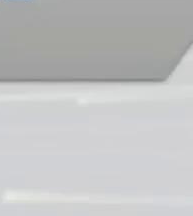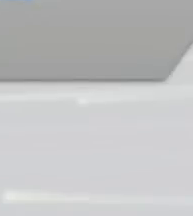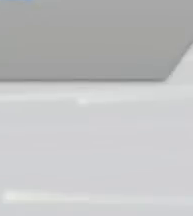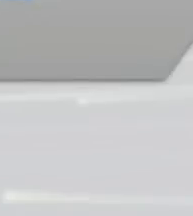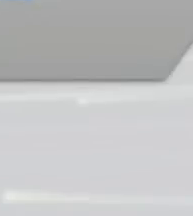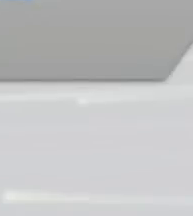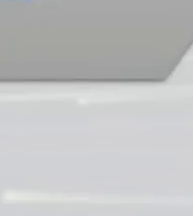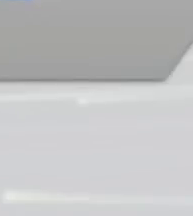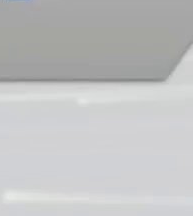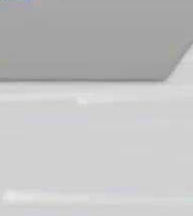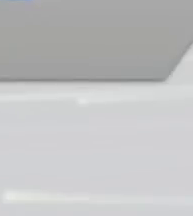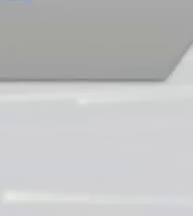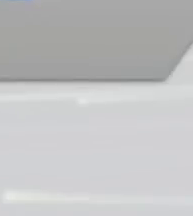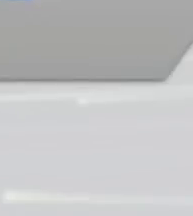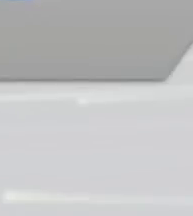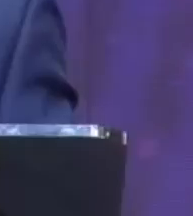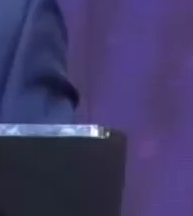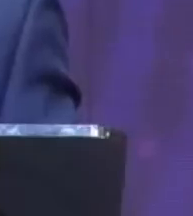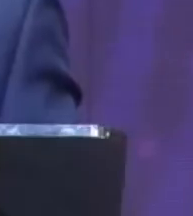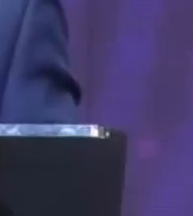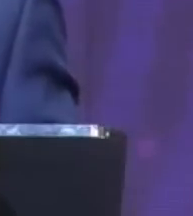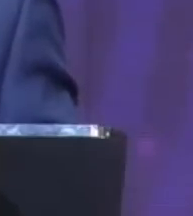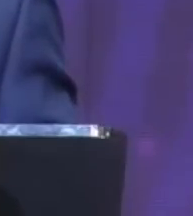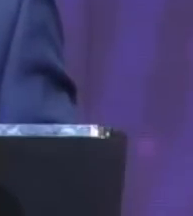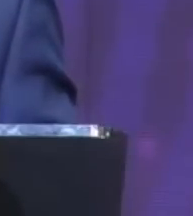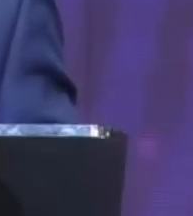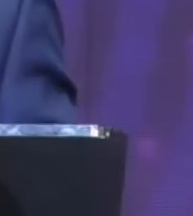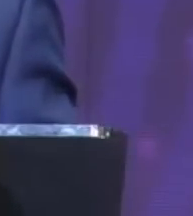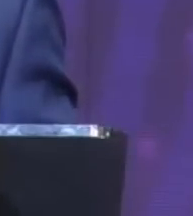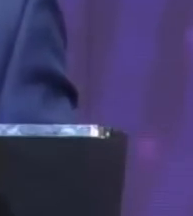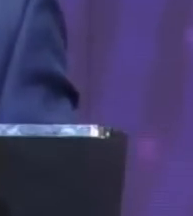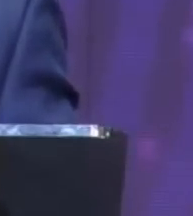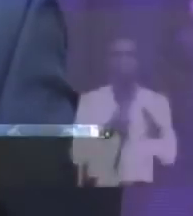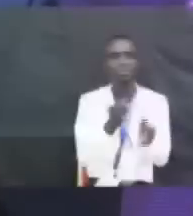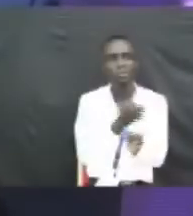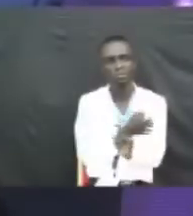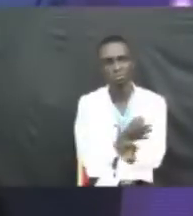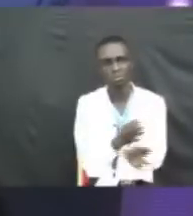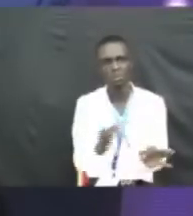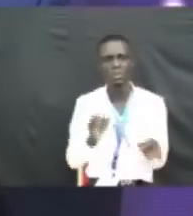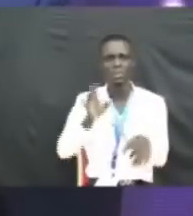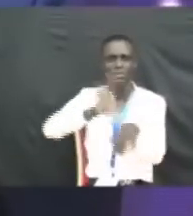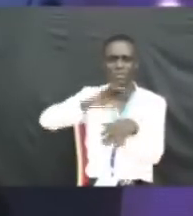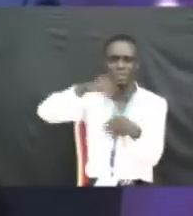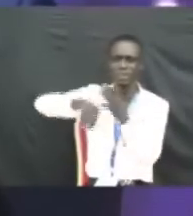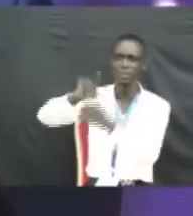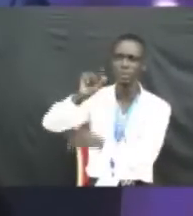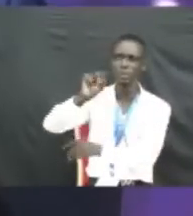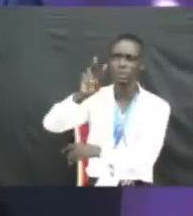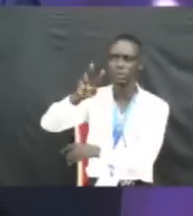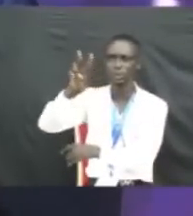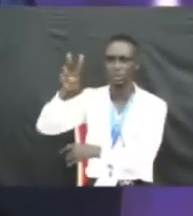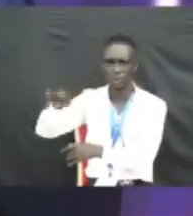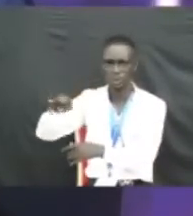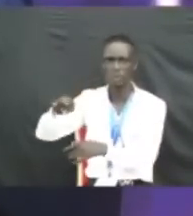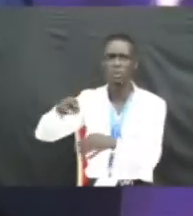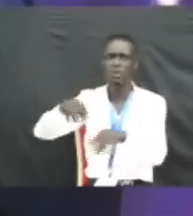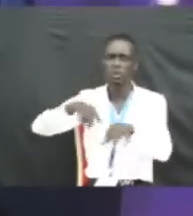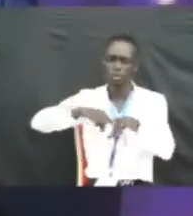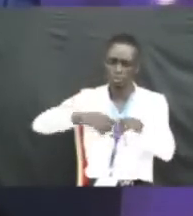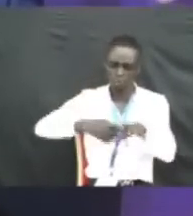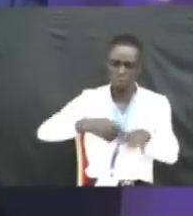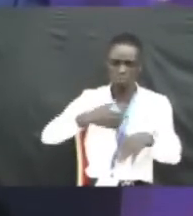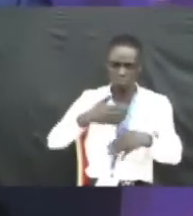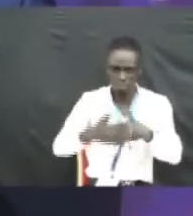prison service in decongesting the prisons, the church beginning in 2022 embark on an annual